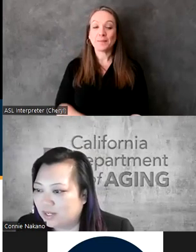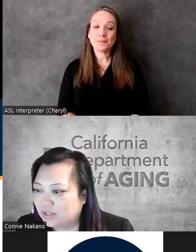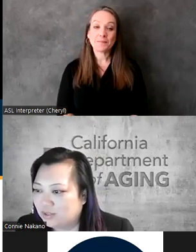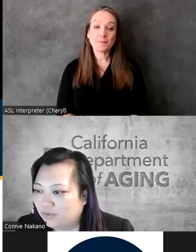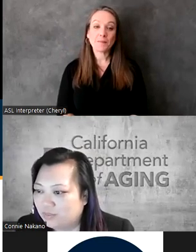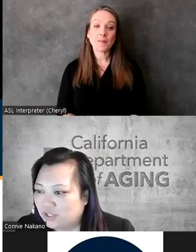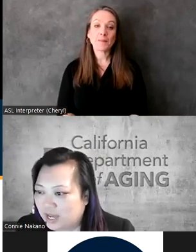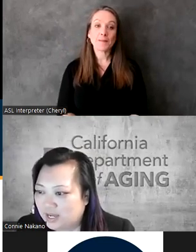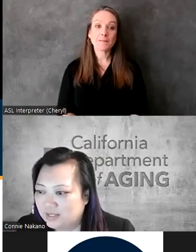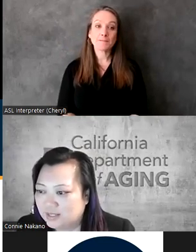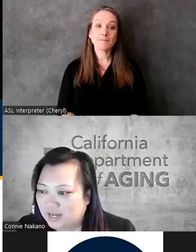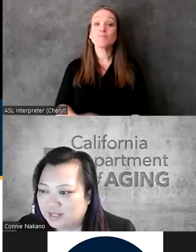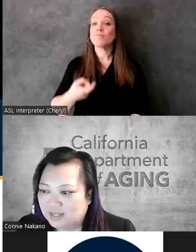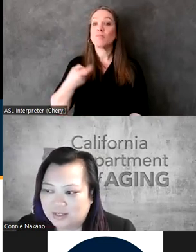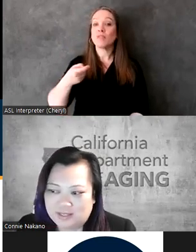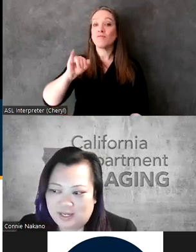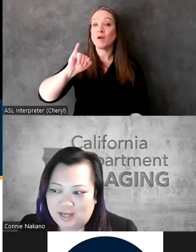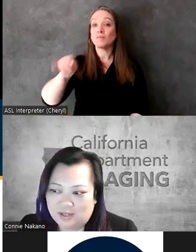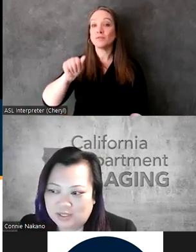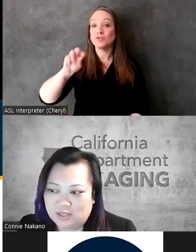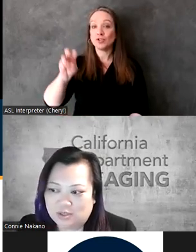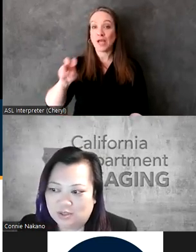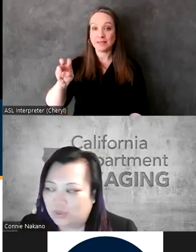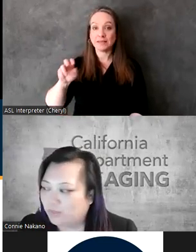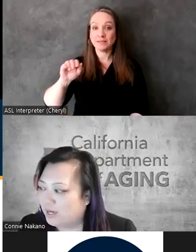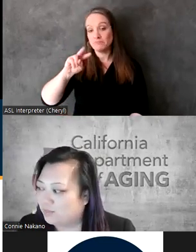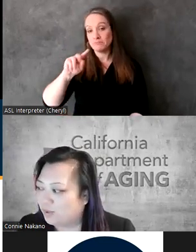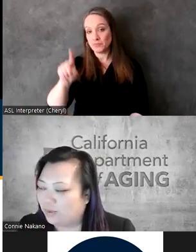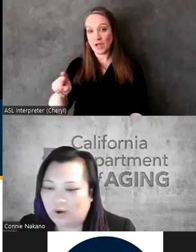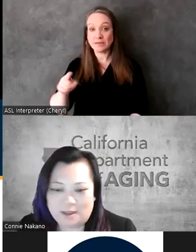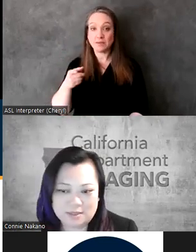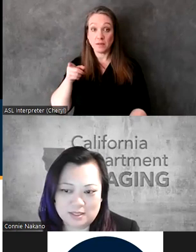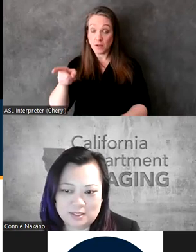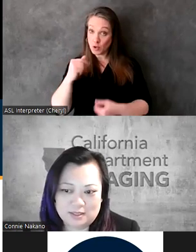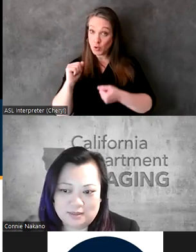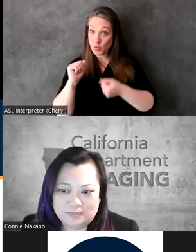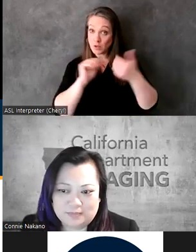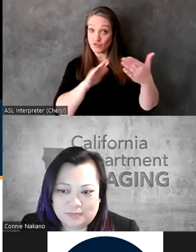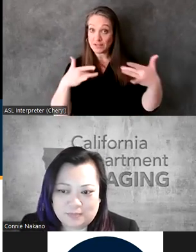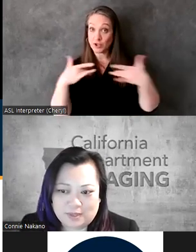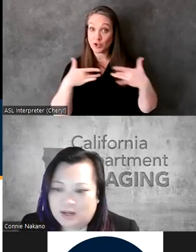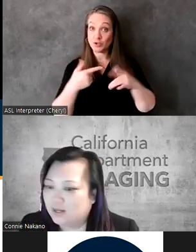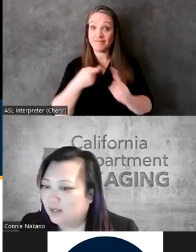There's a question from Jazz asking, does CDA address concerns with PACE programs?